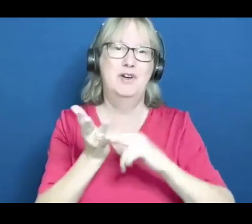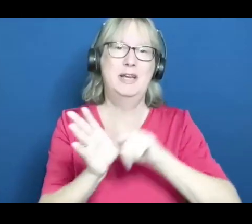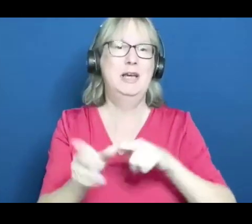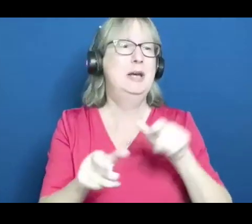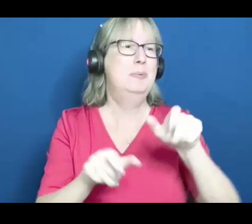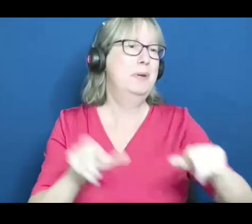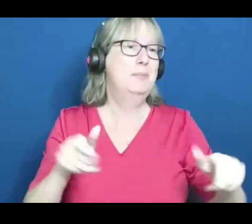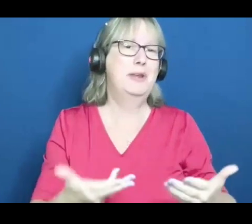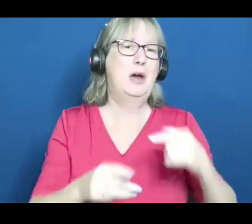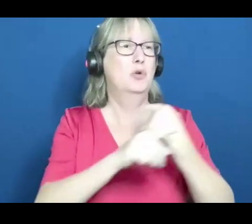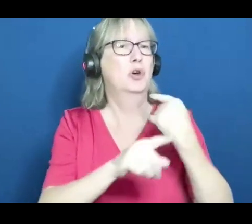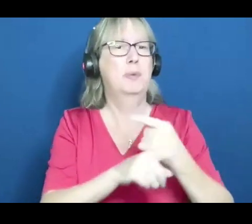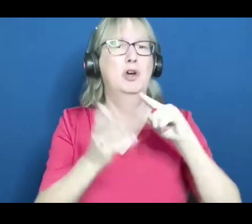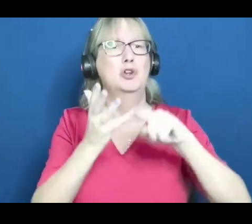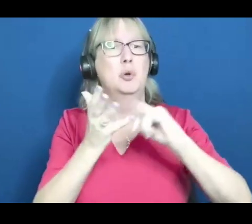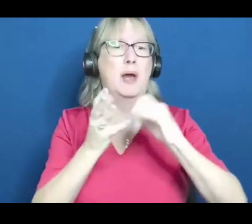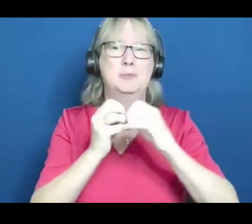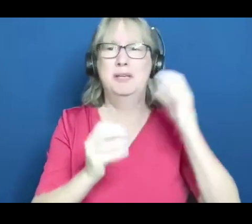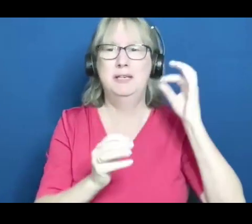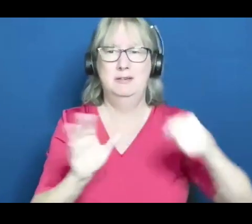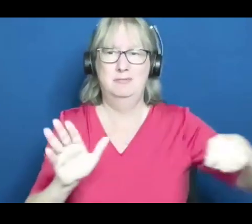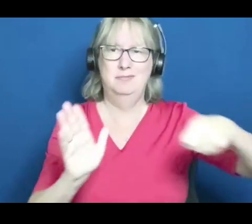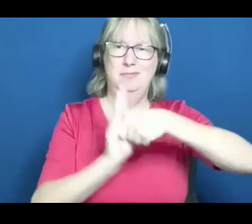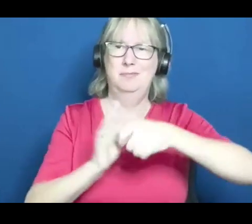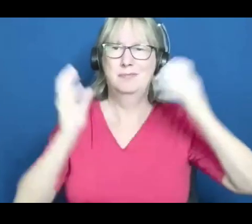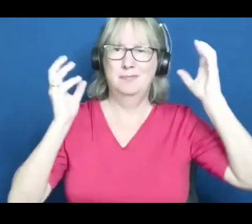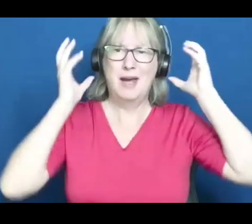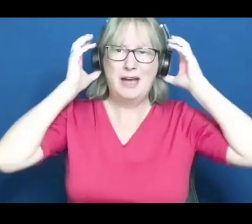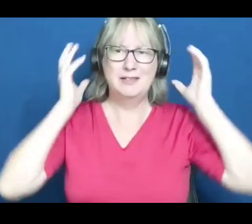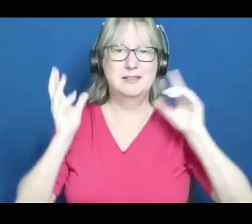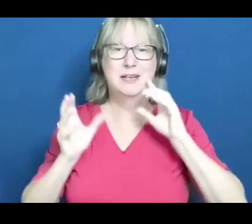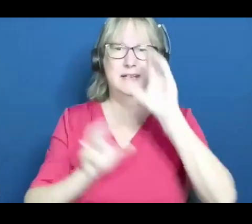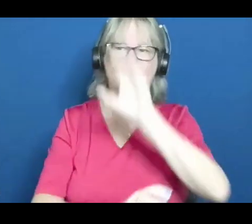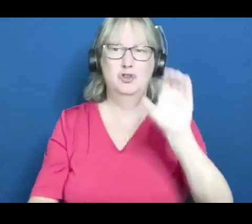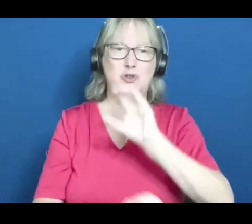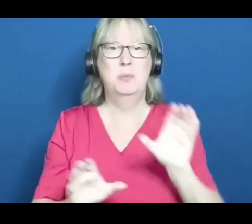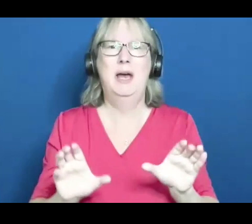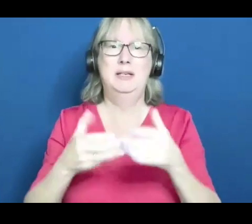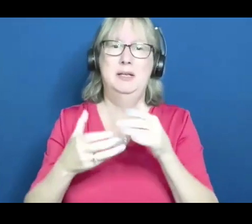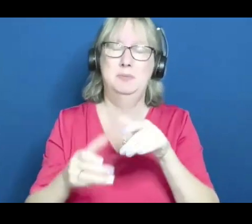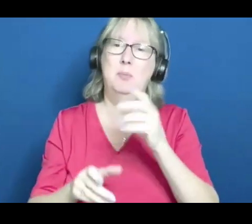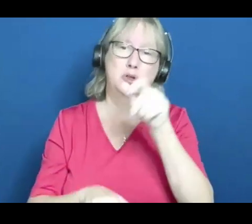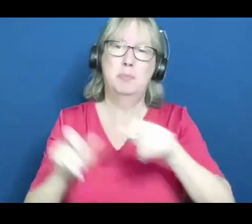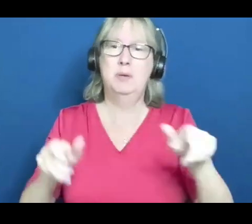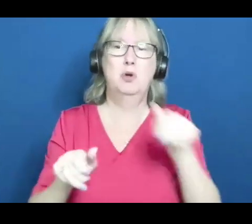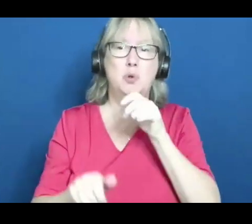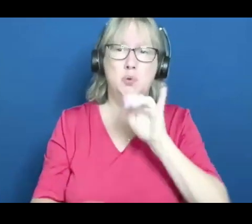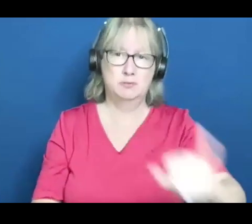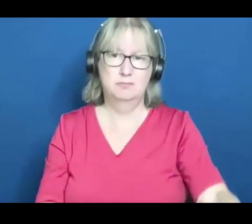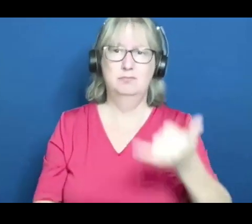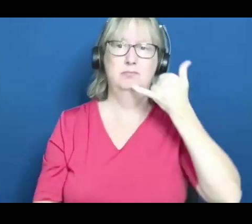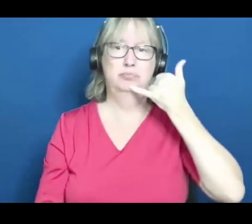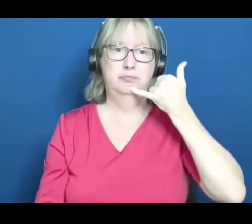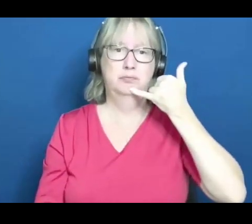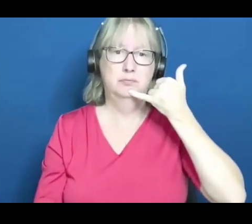about USB headsets and Zoom and Teams and whatnot, but people are still using desk phones as well. And the